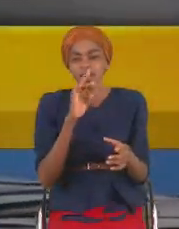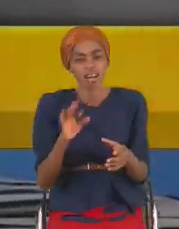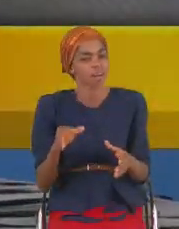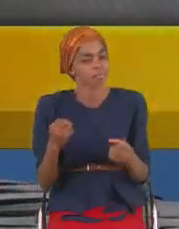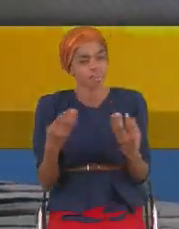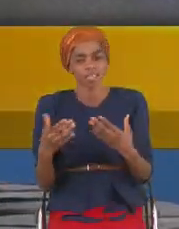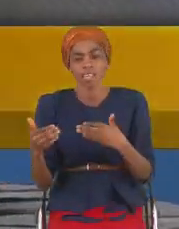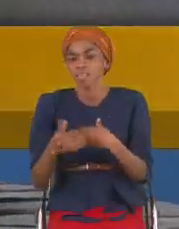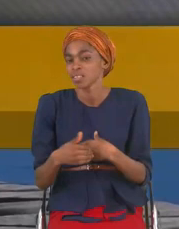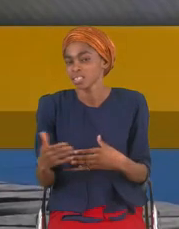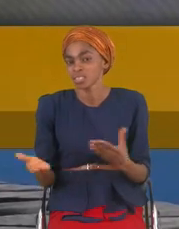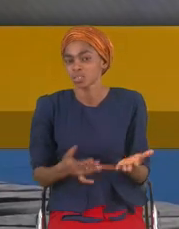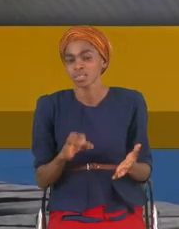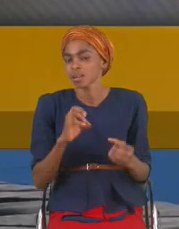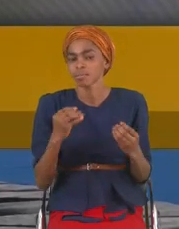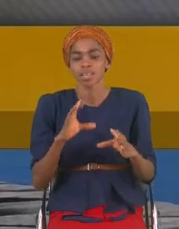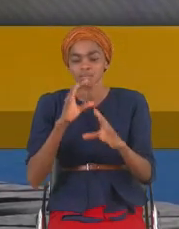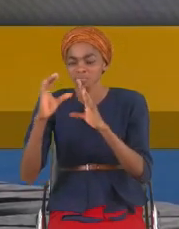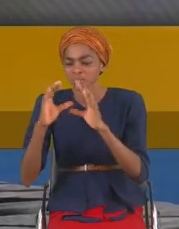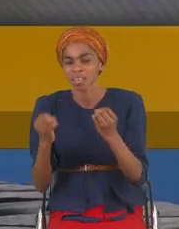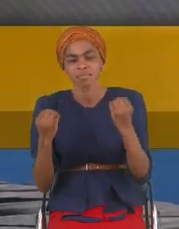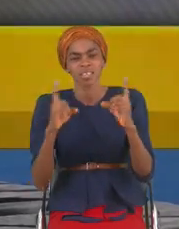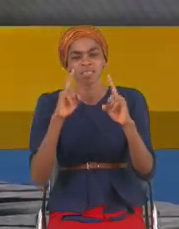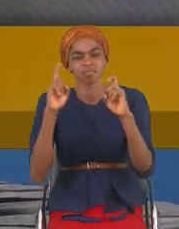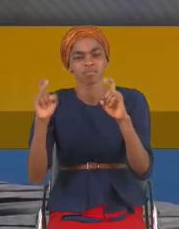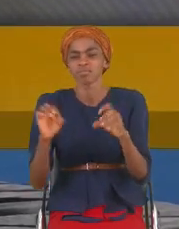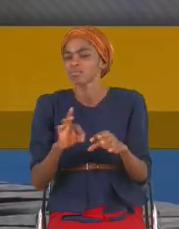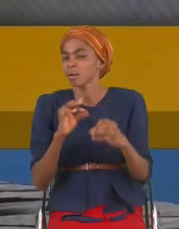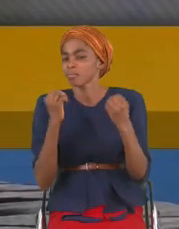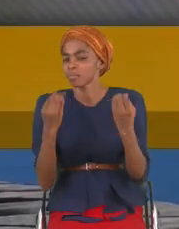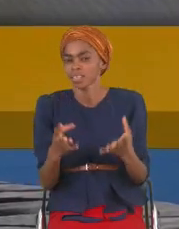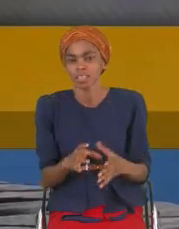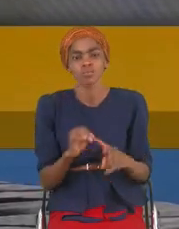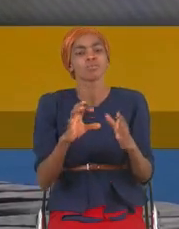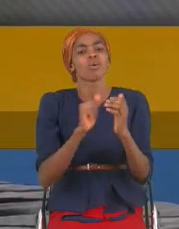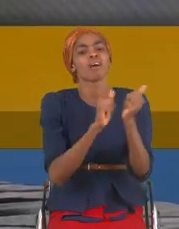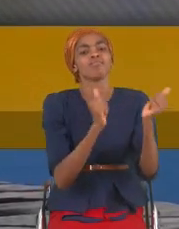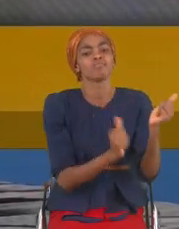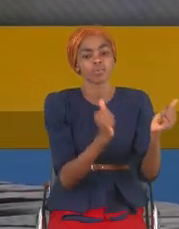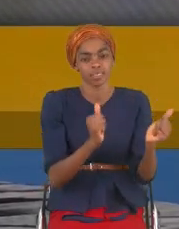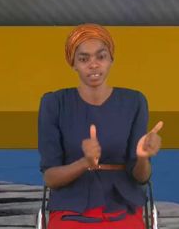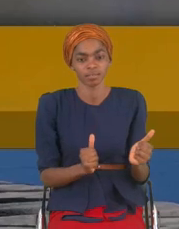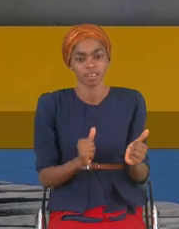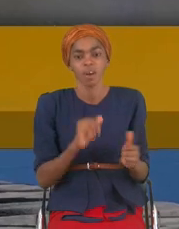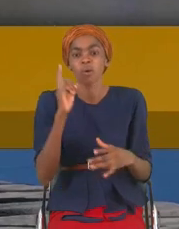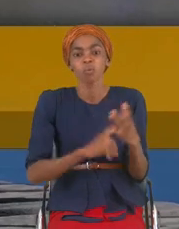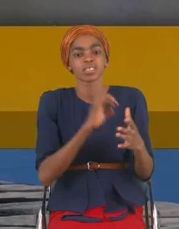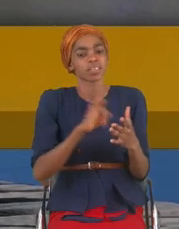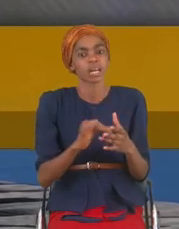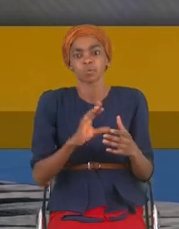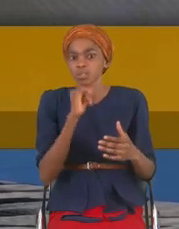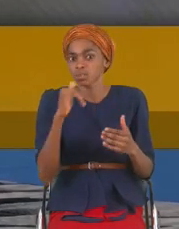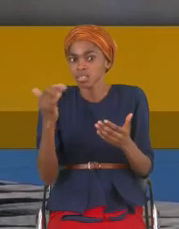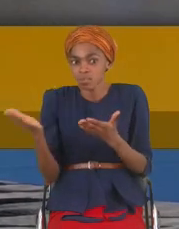are many. Discussions are many. Questions are many. You avoid whatever will not bear fruit. Whatever